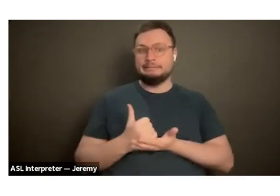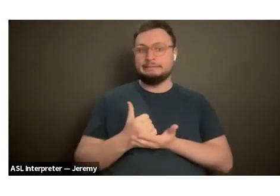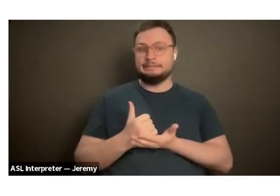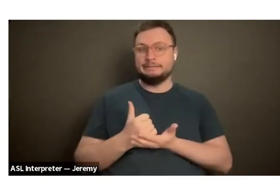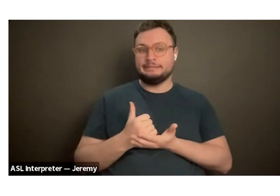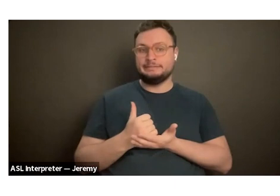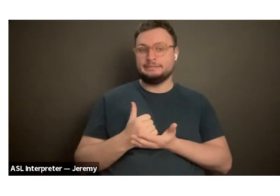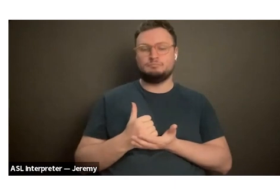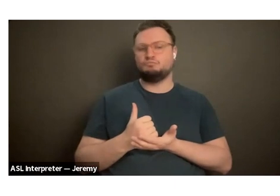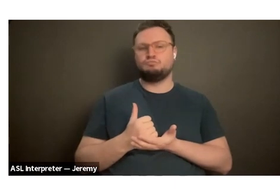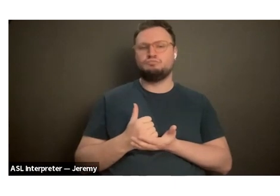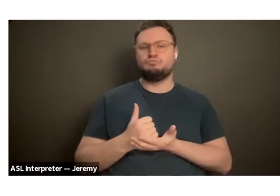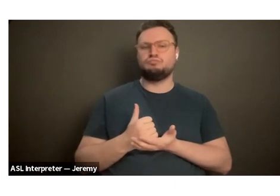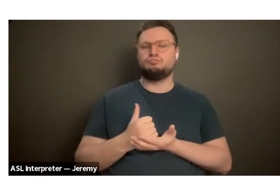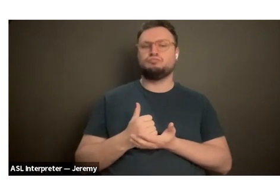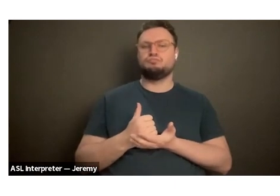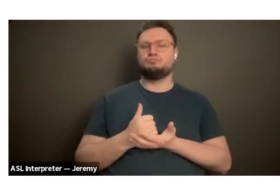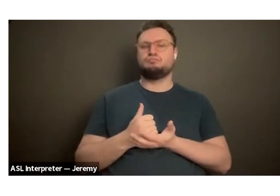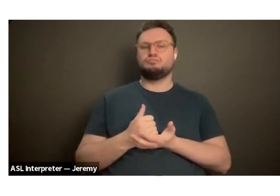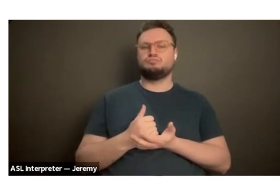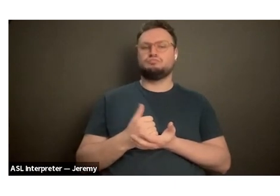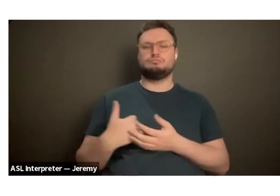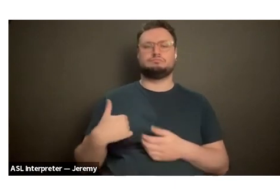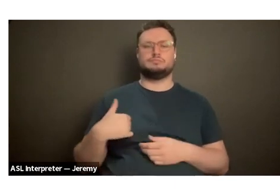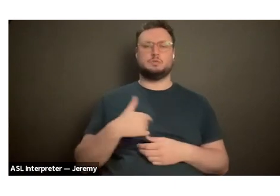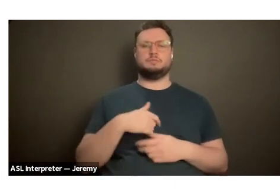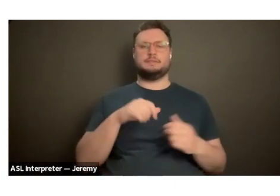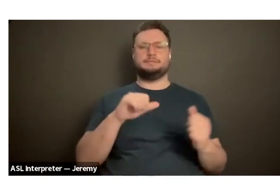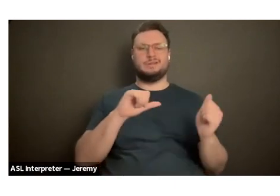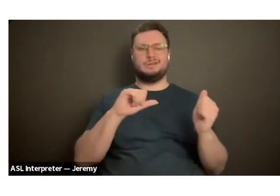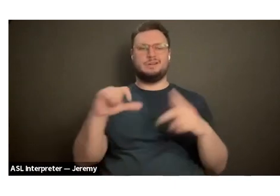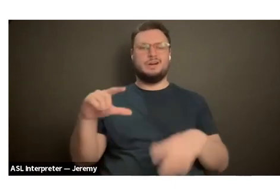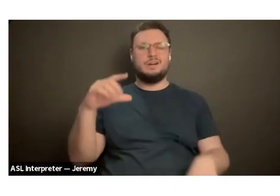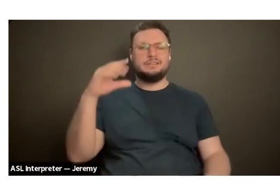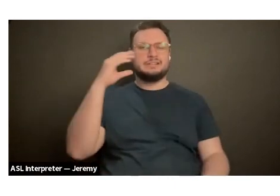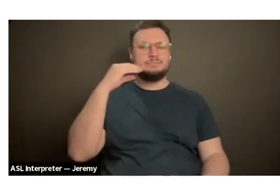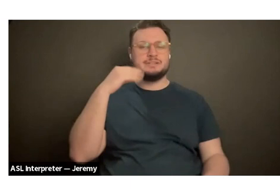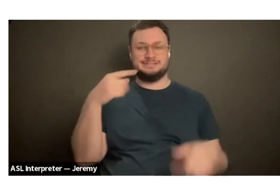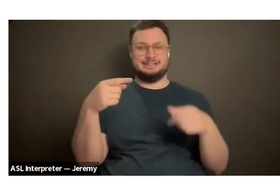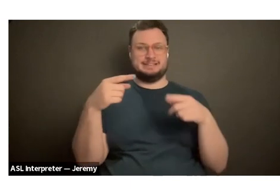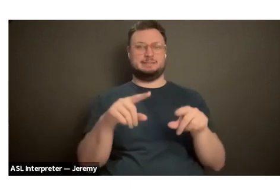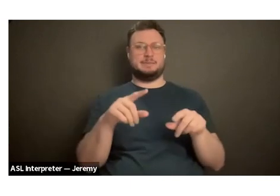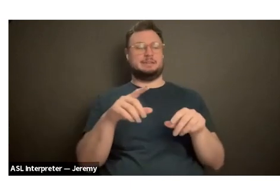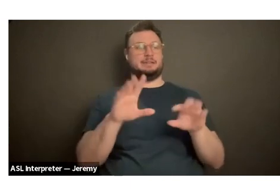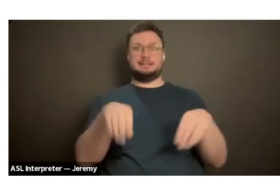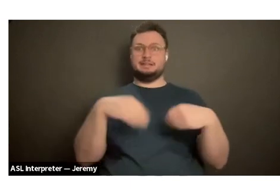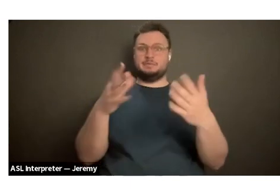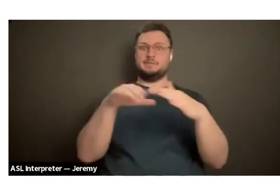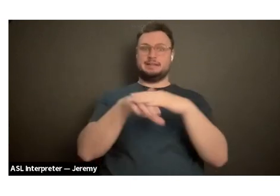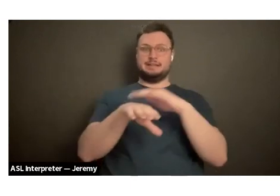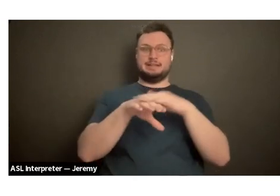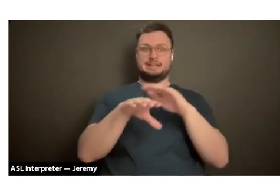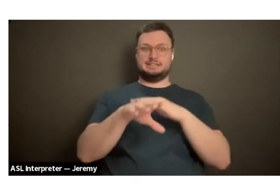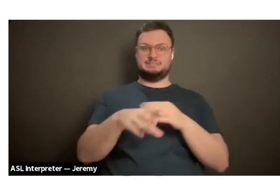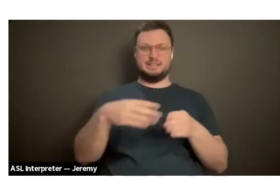just the action of access or helping someone. We all have experienced access that has left us